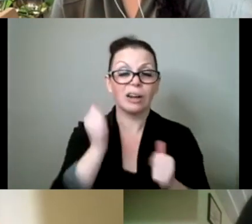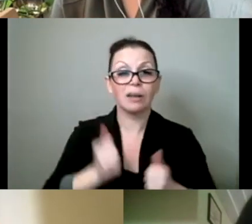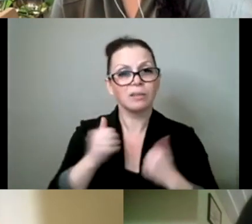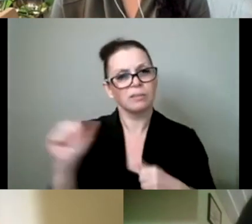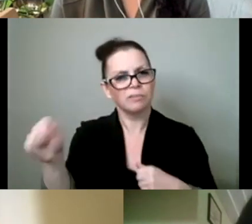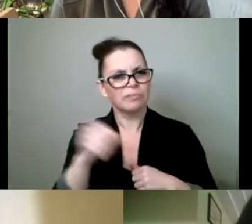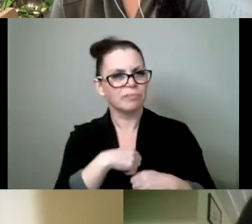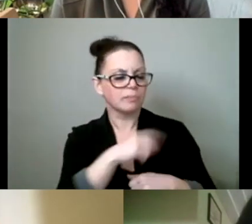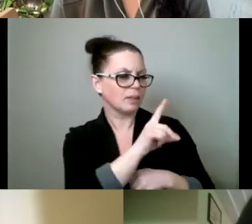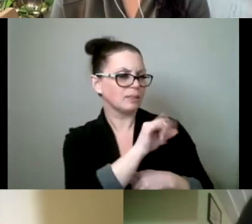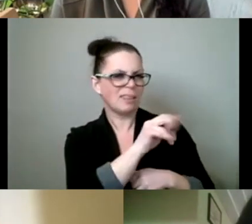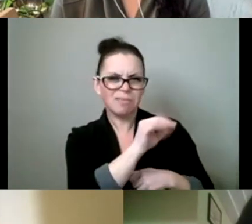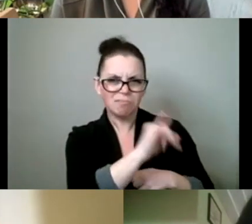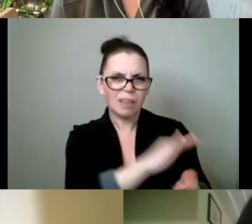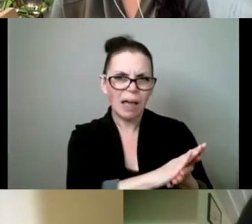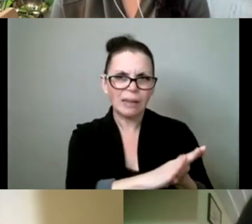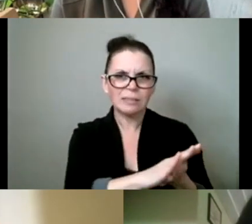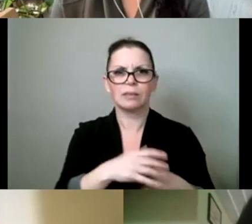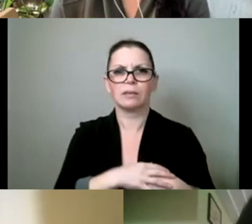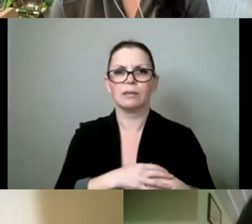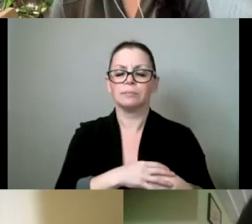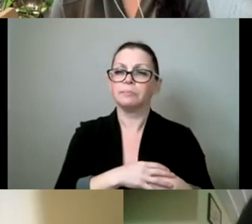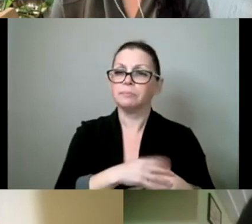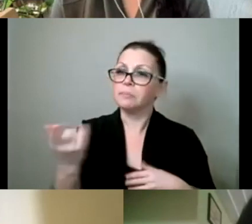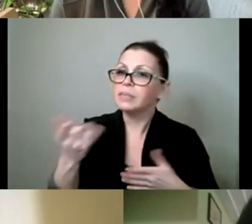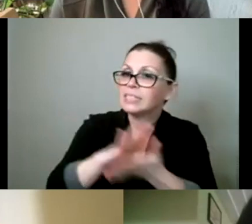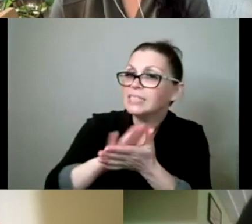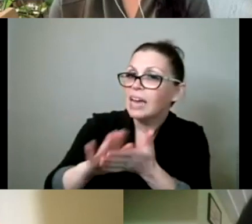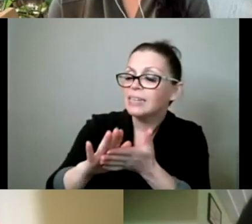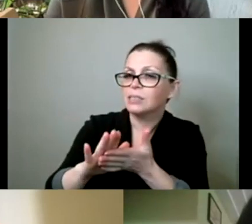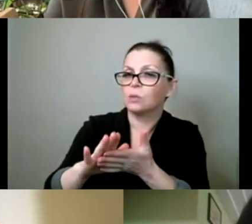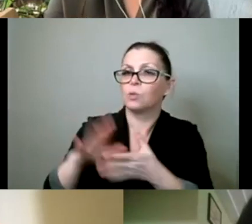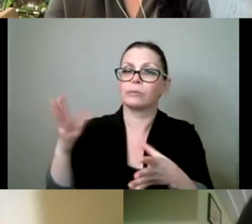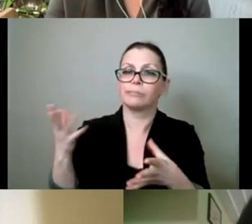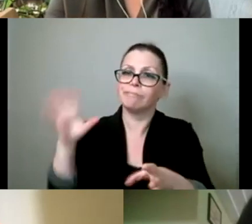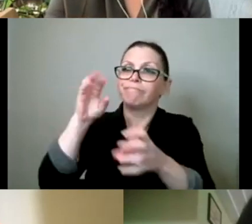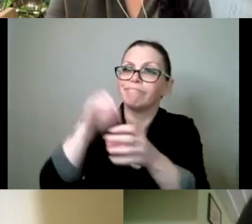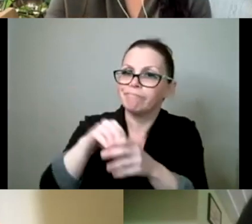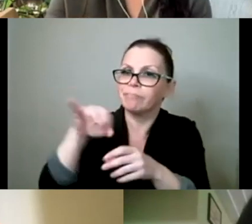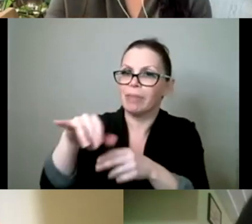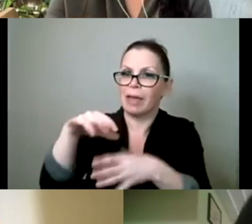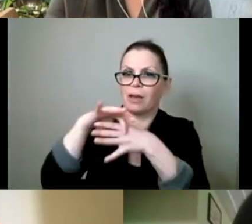I think it's nice. It's good that we're putting it out. We're putting the content out there.